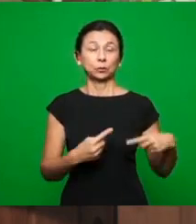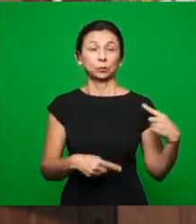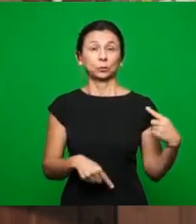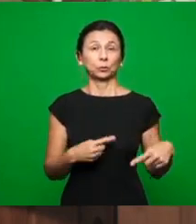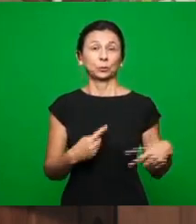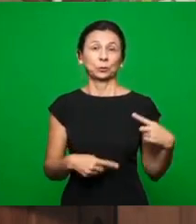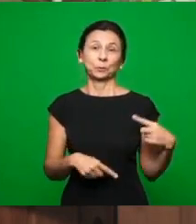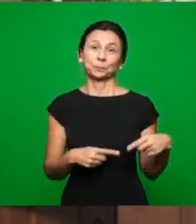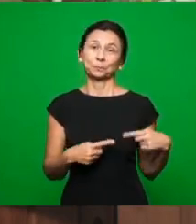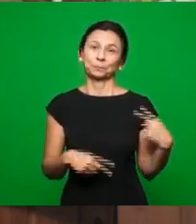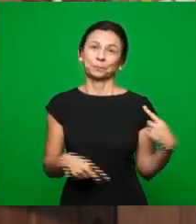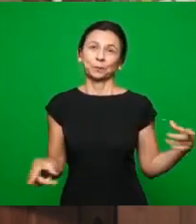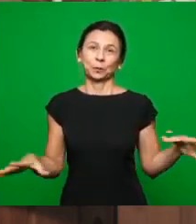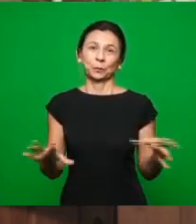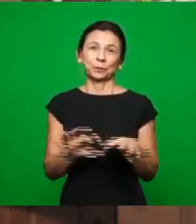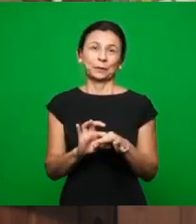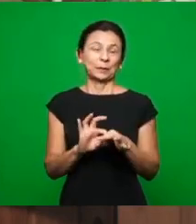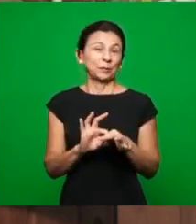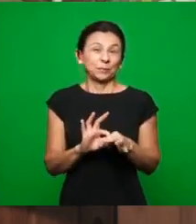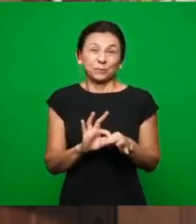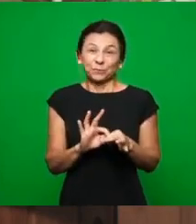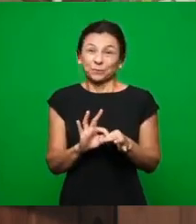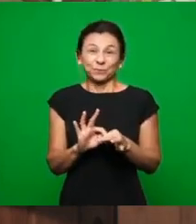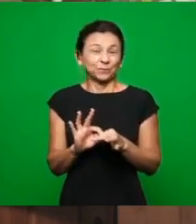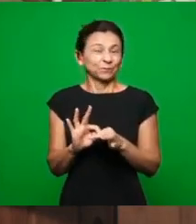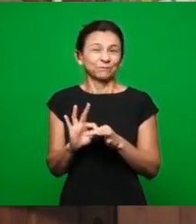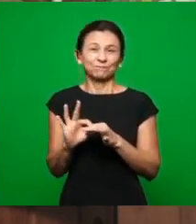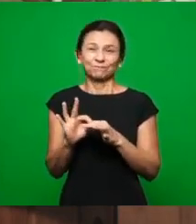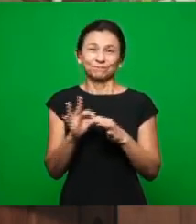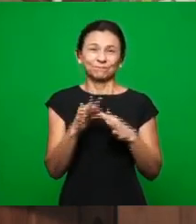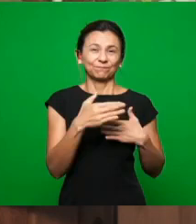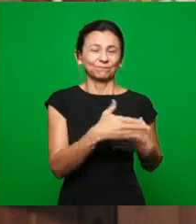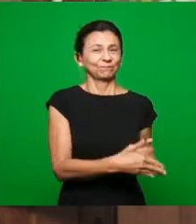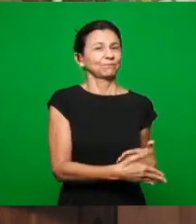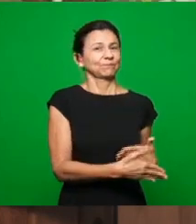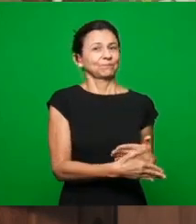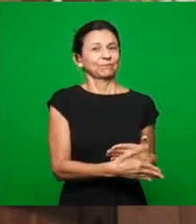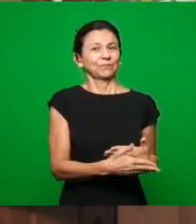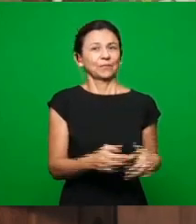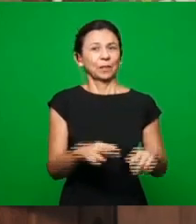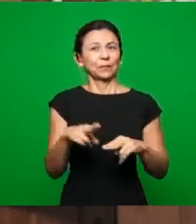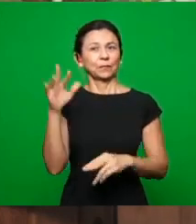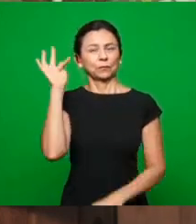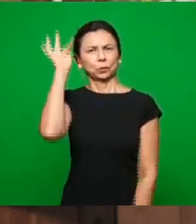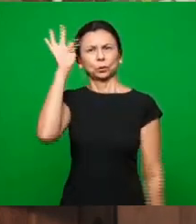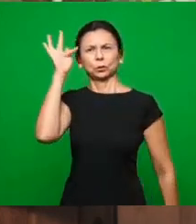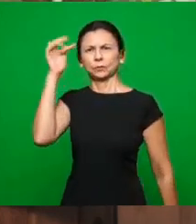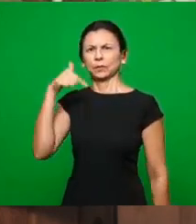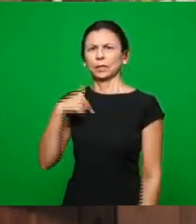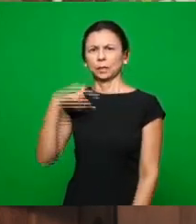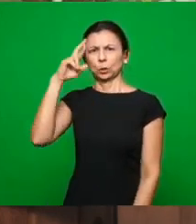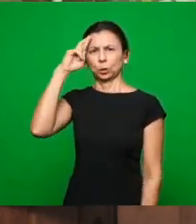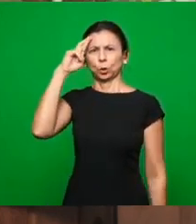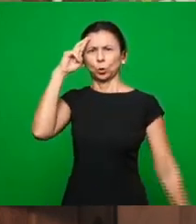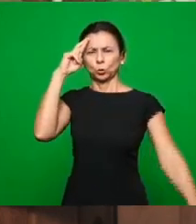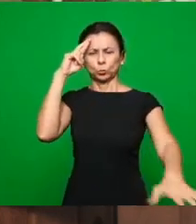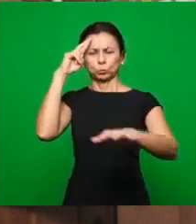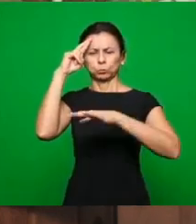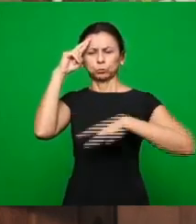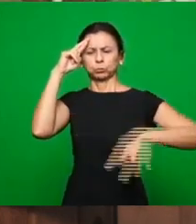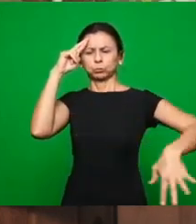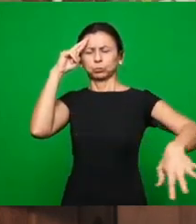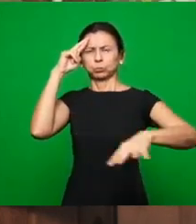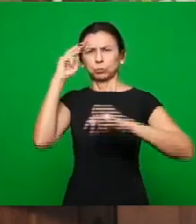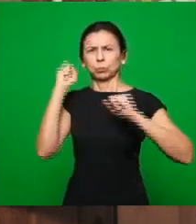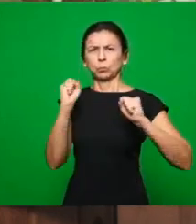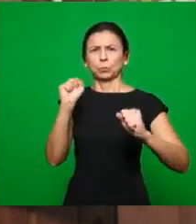political interests and even of the religion, where man philosophically understands that he is the Lord of the world and that